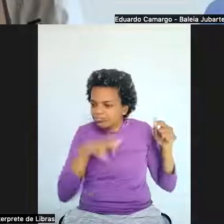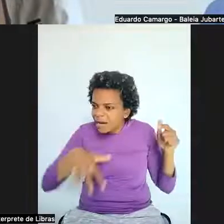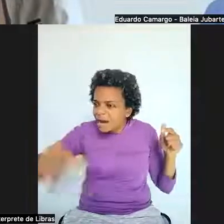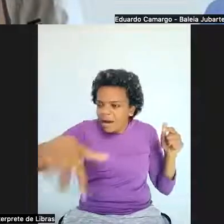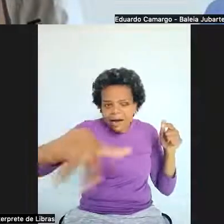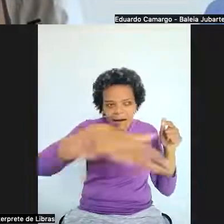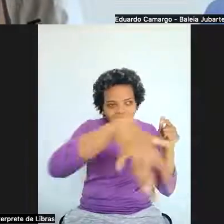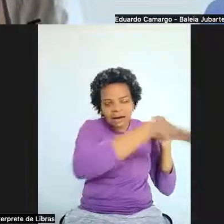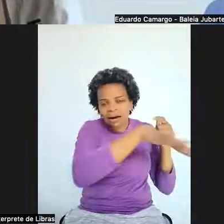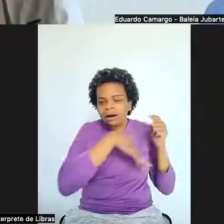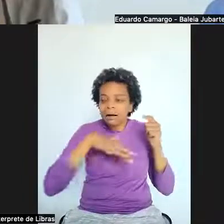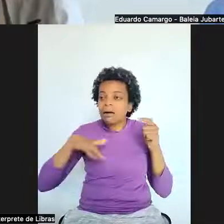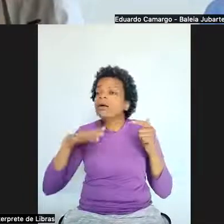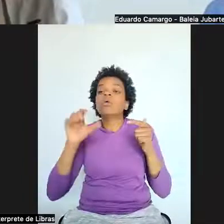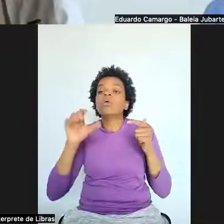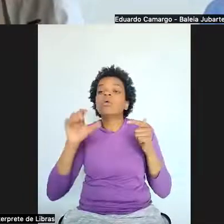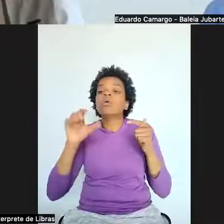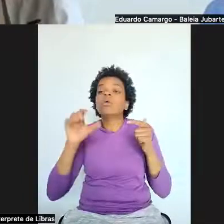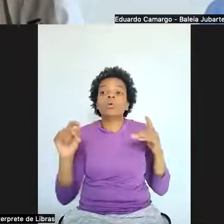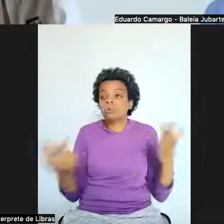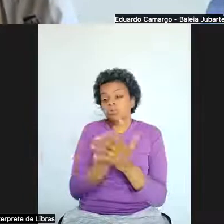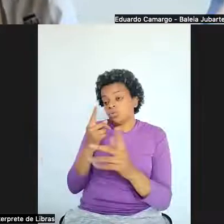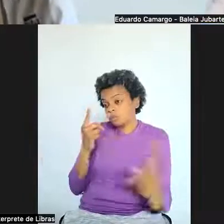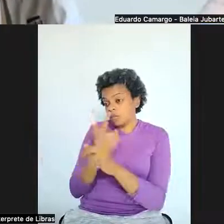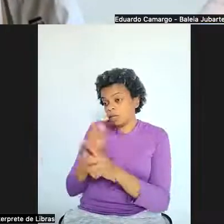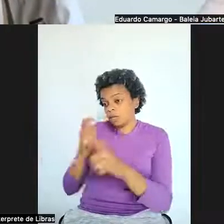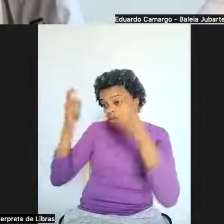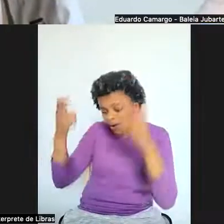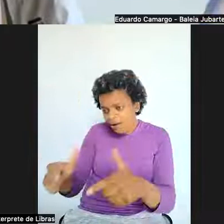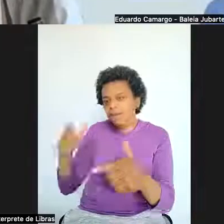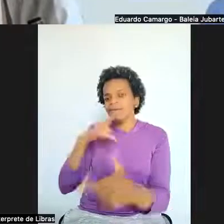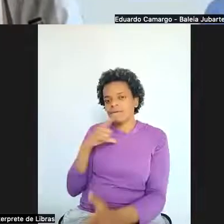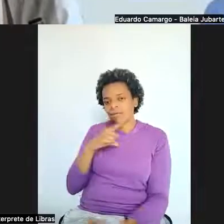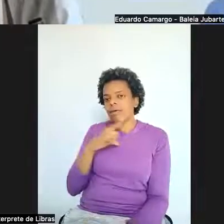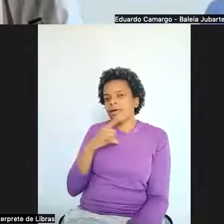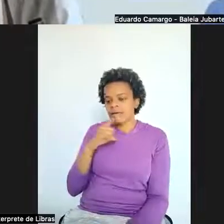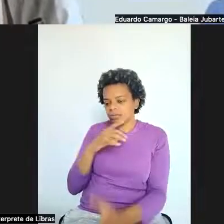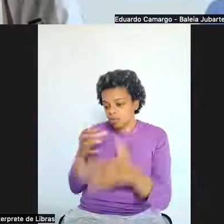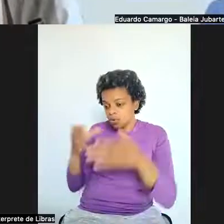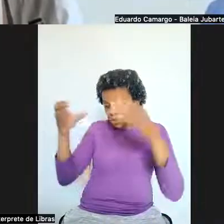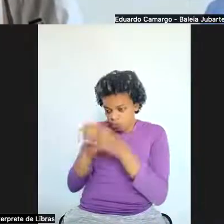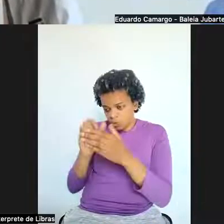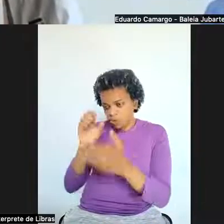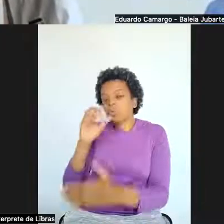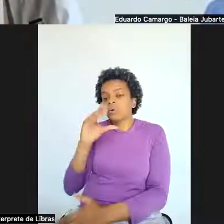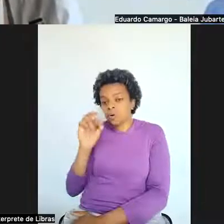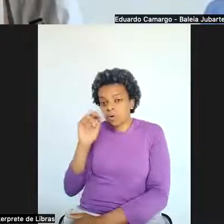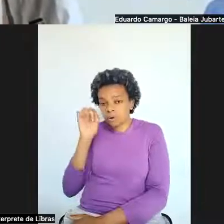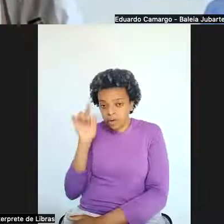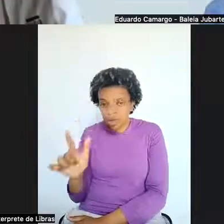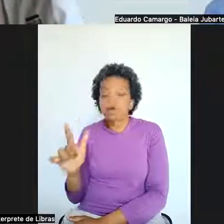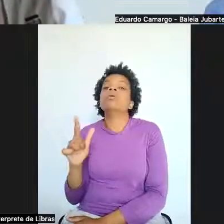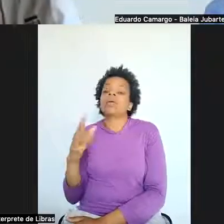flagship example is the discovery of a new reef environment in the south of Bahia, near the